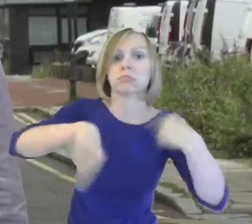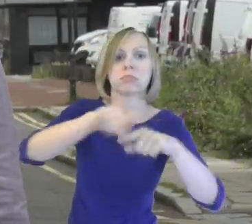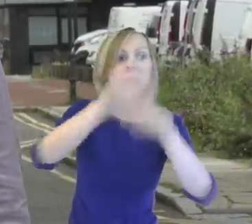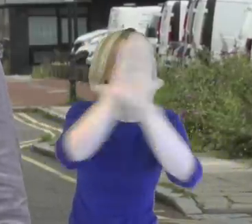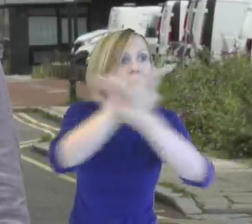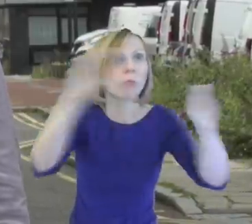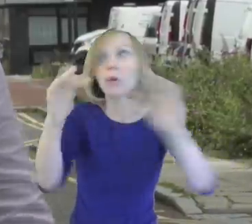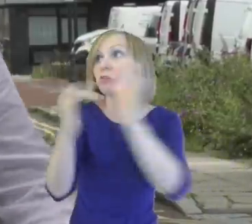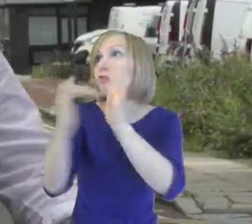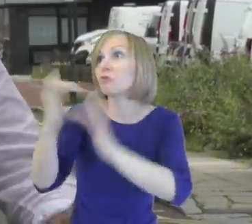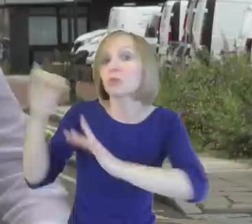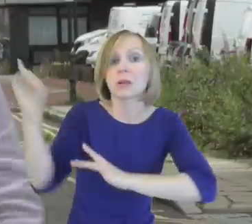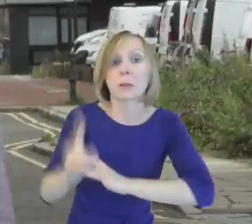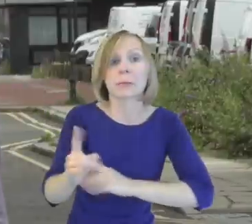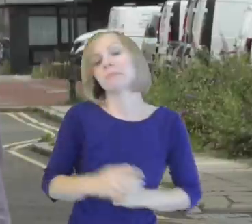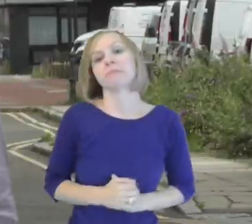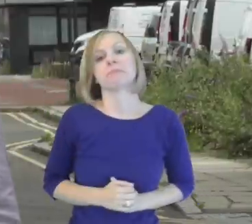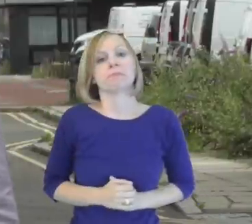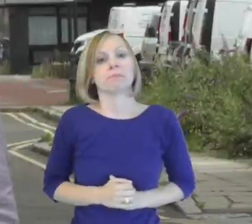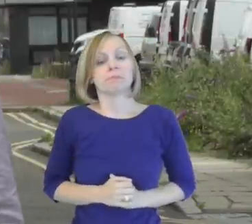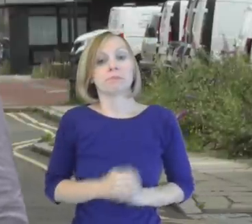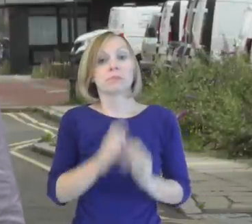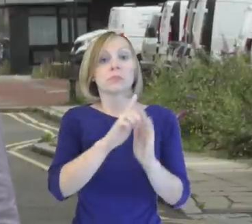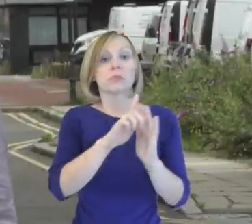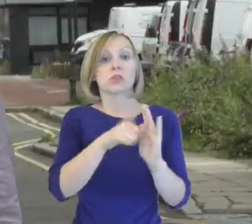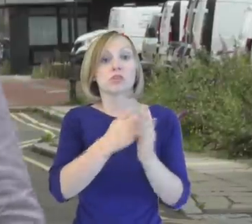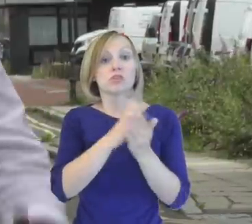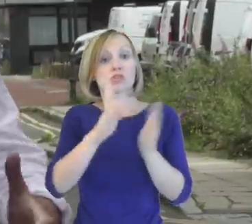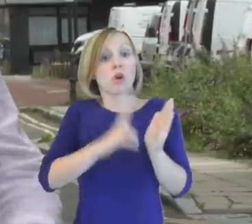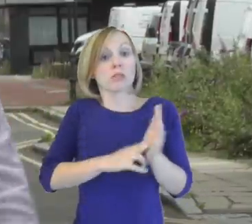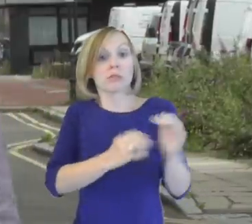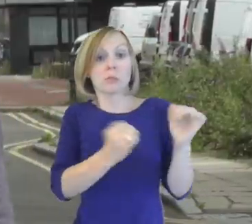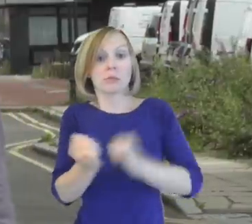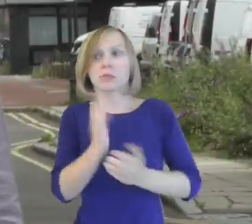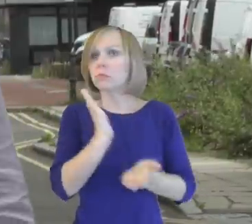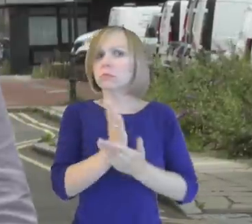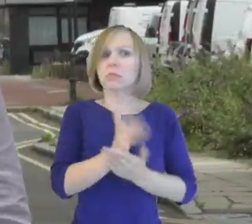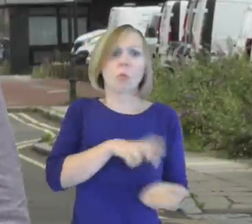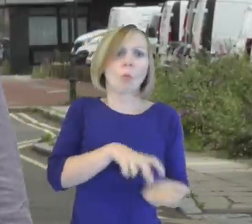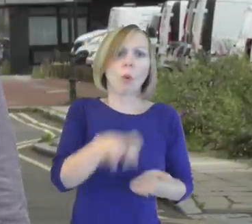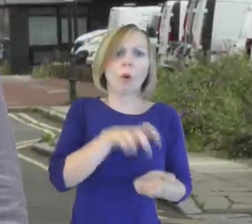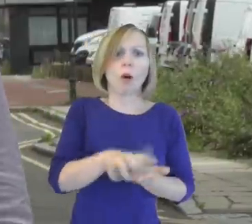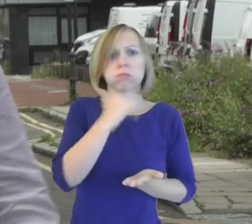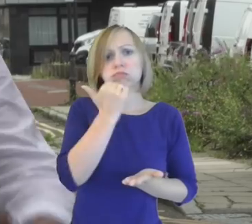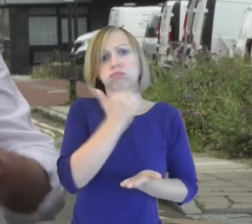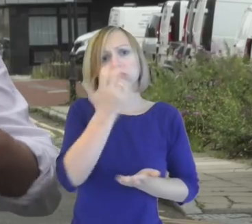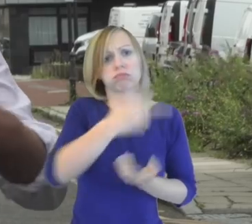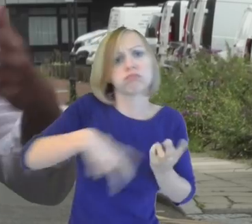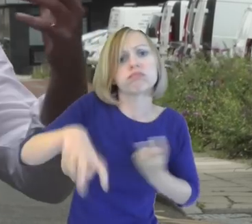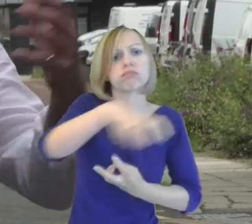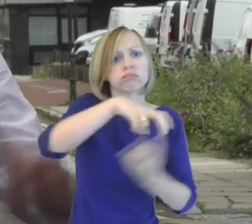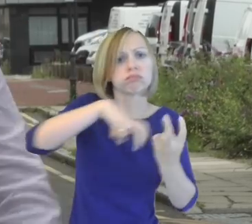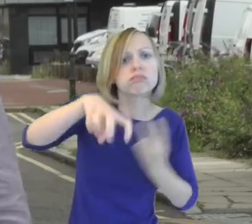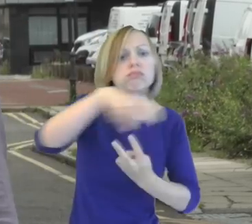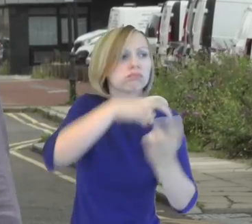peace. John the Baptist himself was a great walker, a great user of his feet, a wanderer even, as he